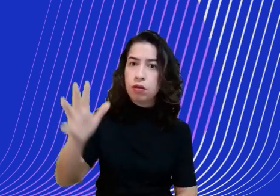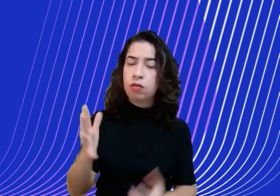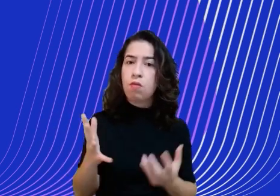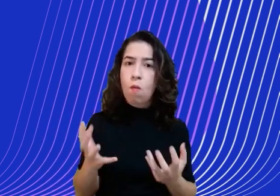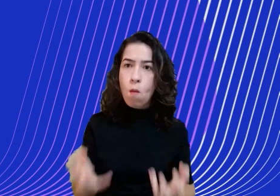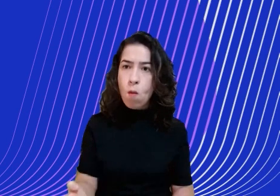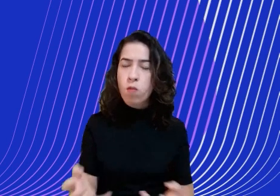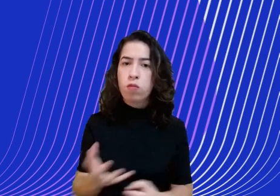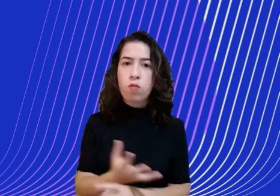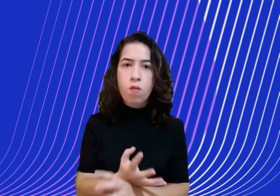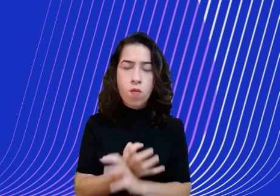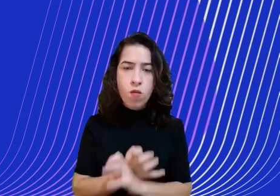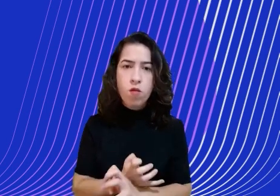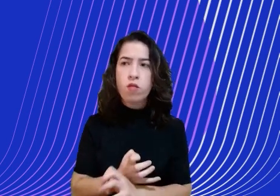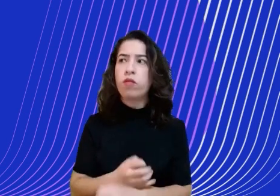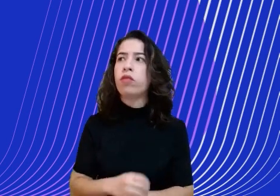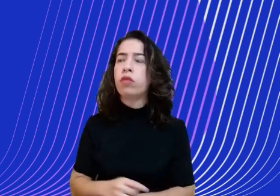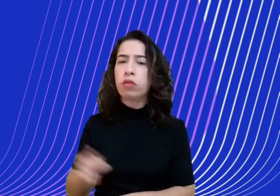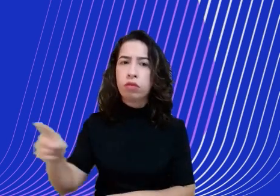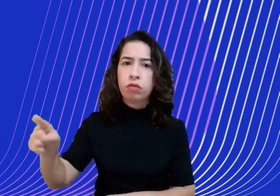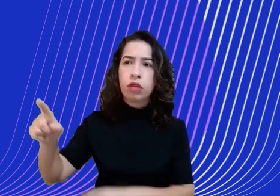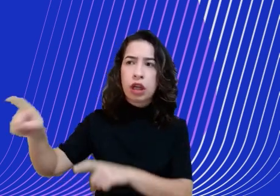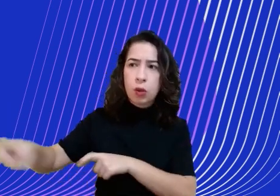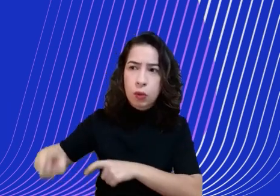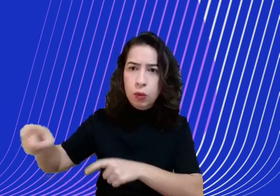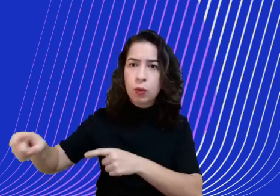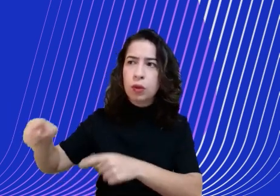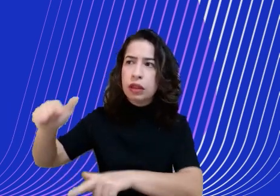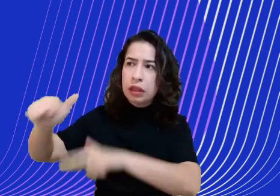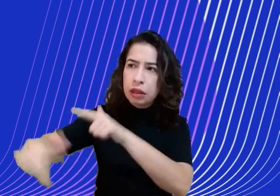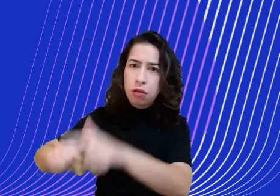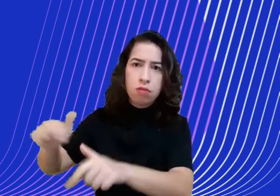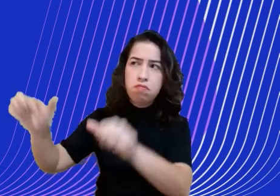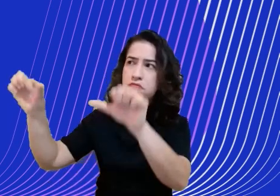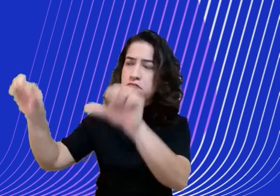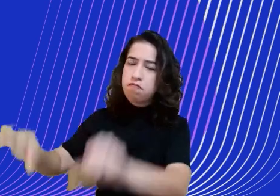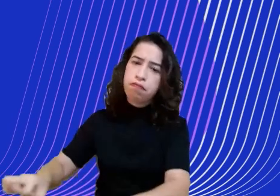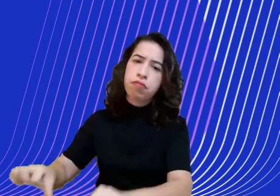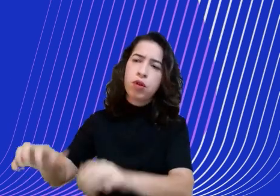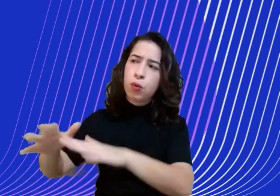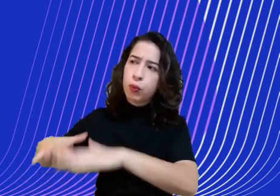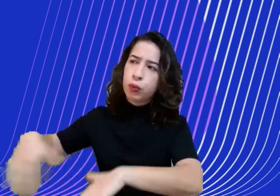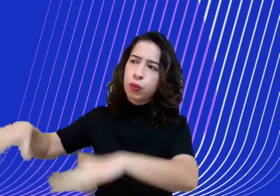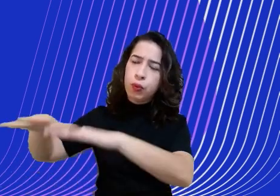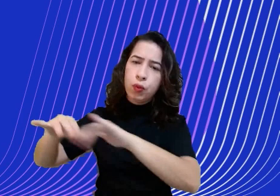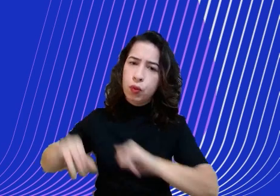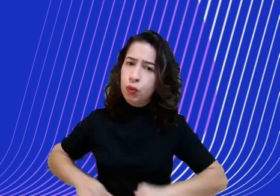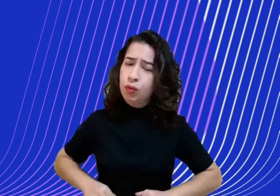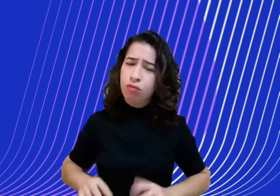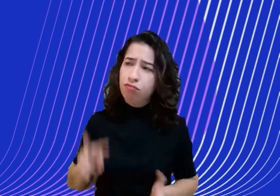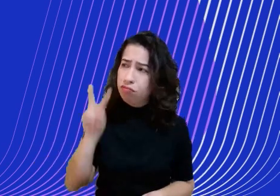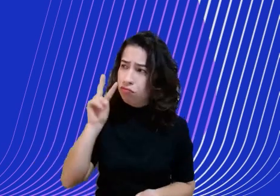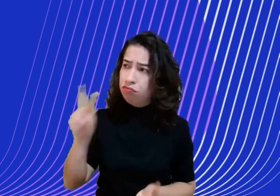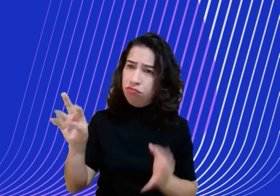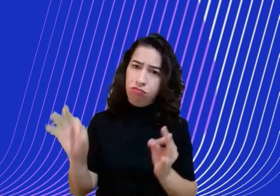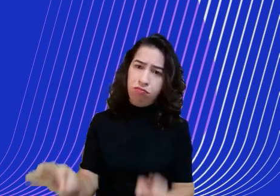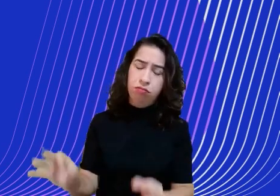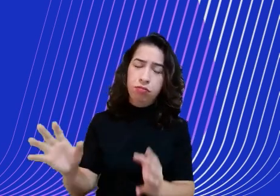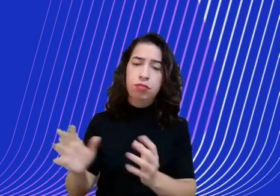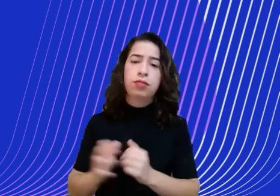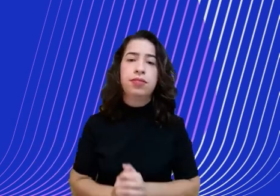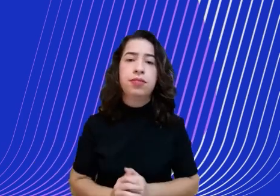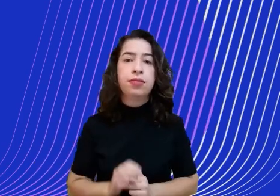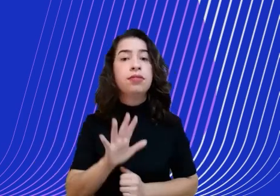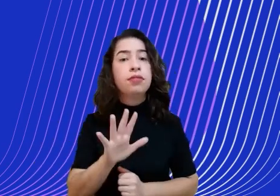lot of droughts. It's inflating the stimuli for work. All the economy is suffering. But